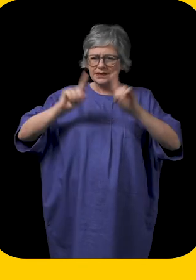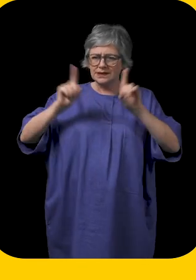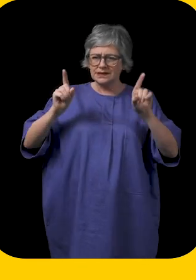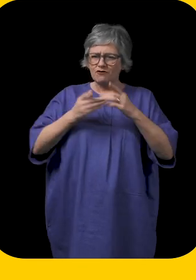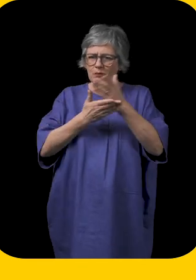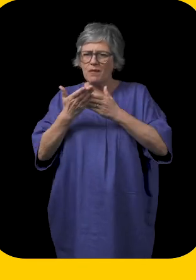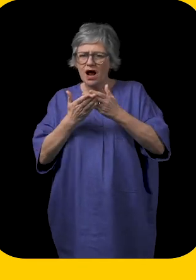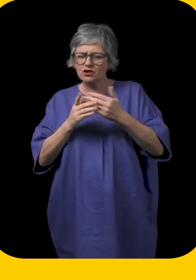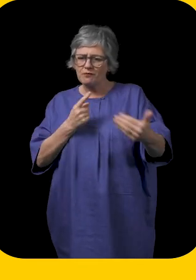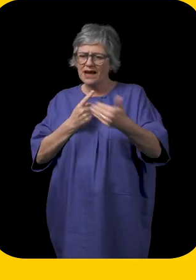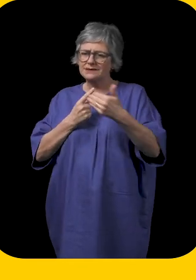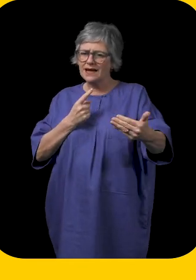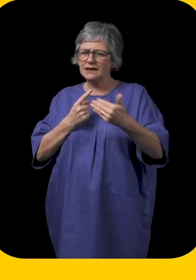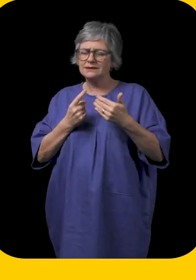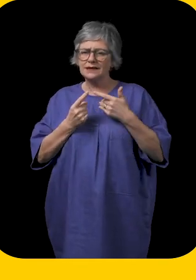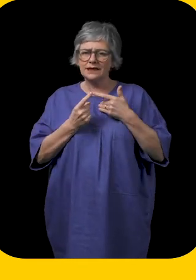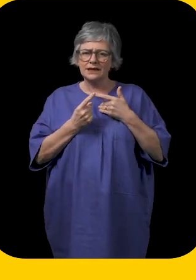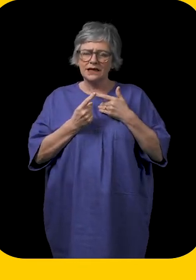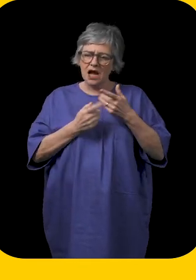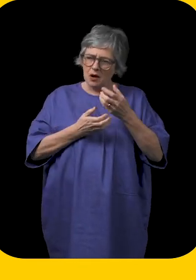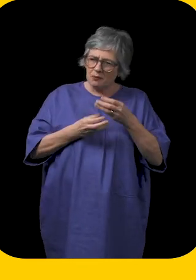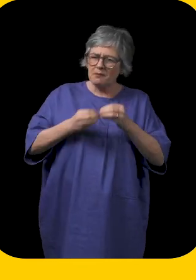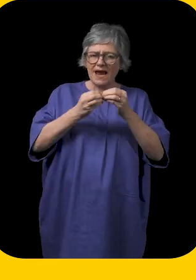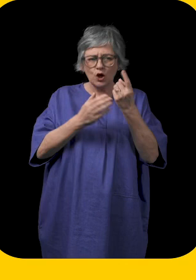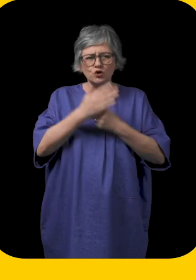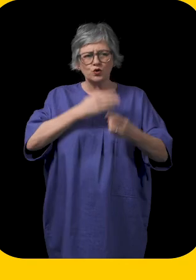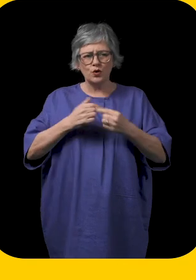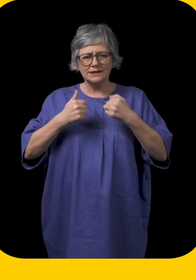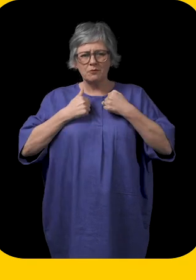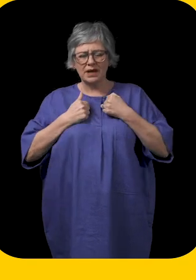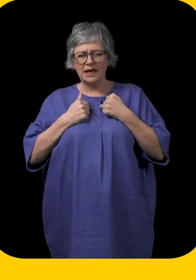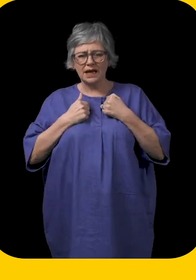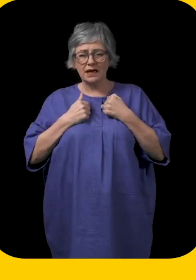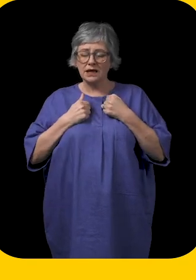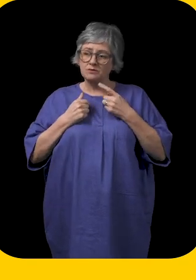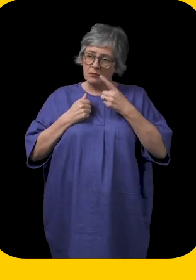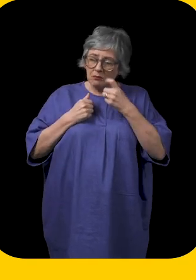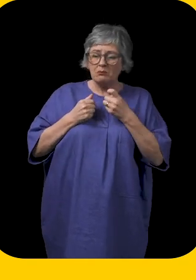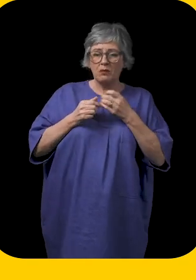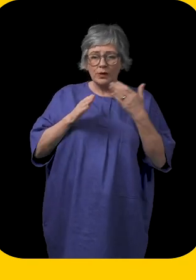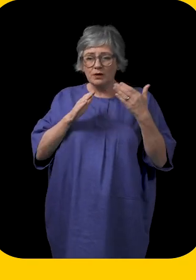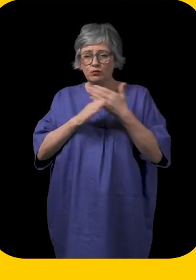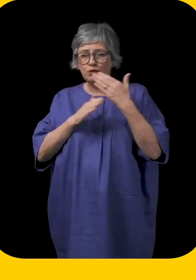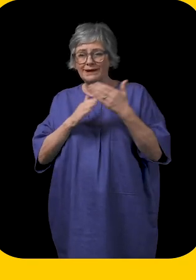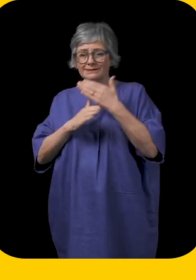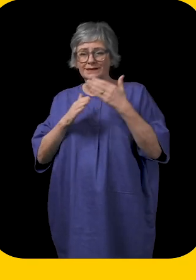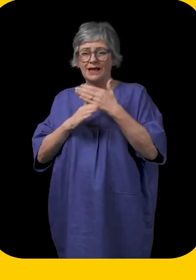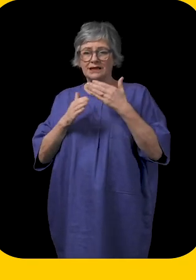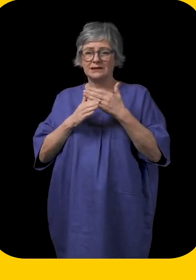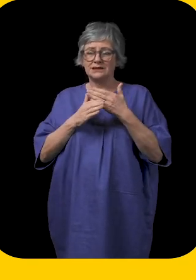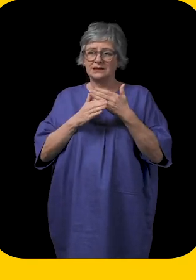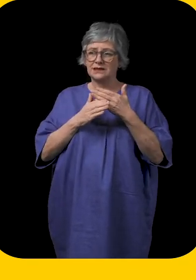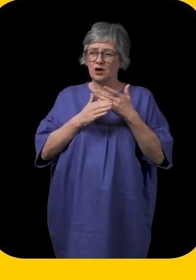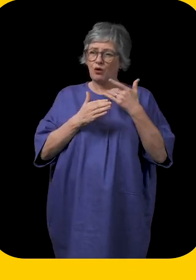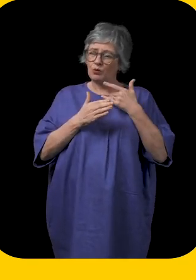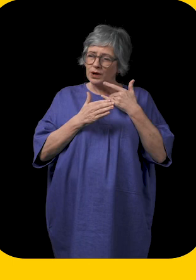identity and upbringing and faith and self and make it unique to me. When in fact, I think in practice, and this is something that I've learned directly from